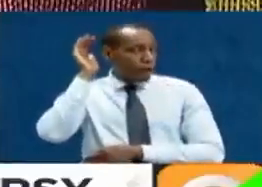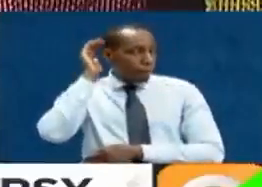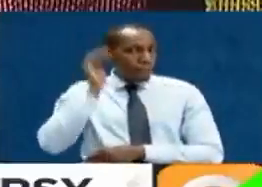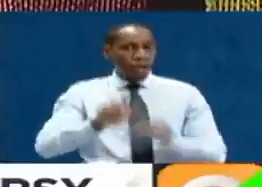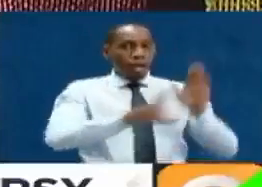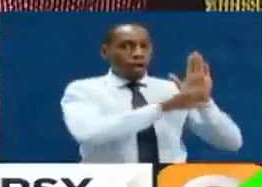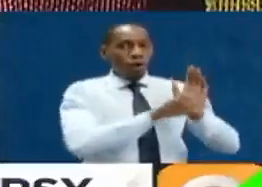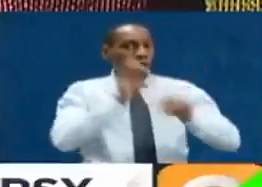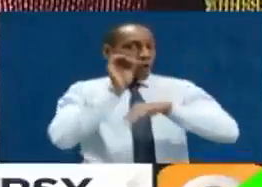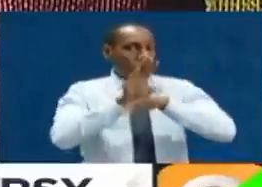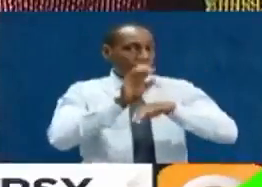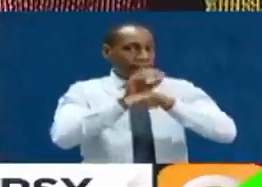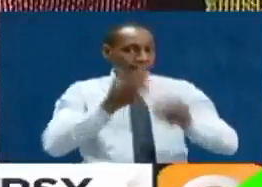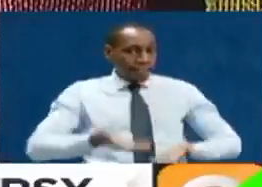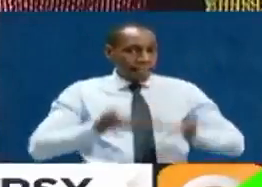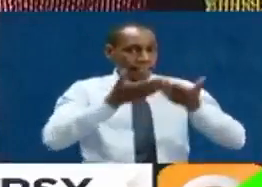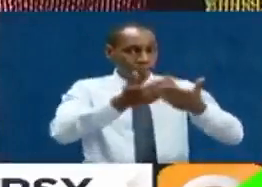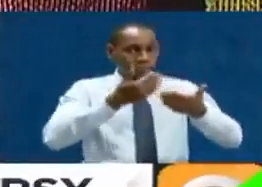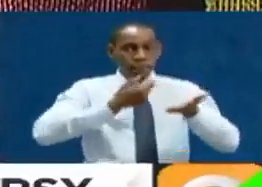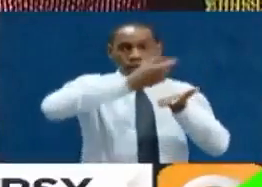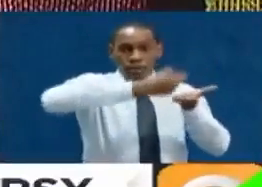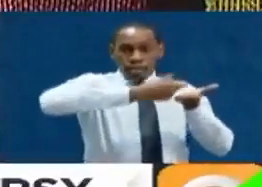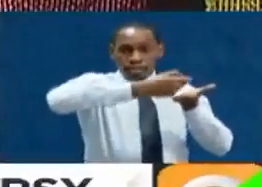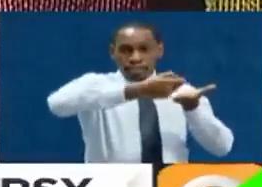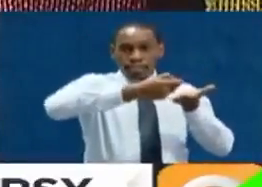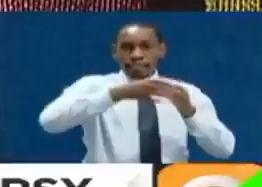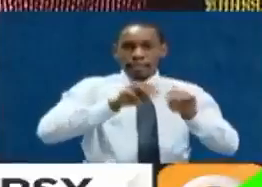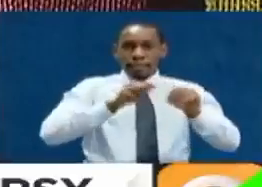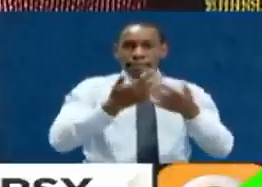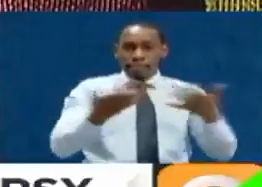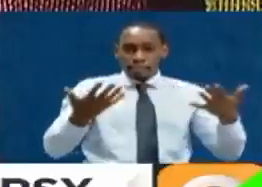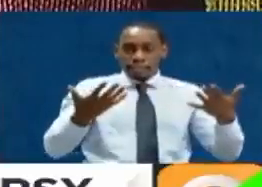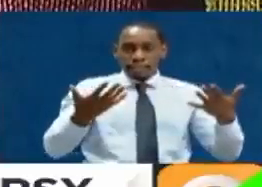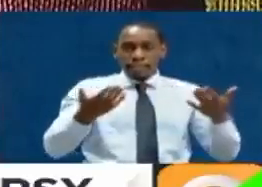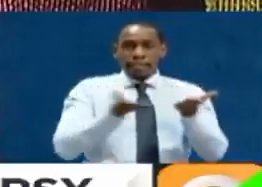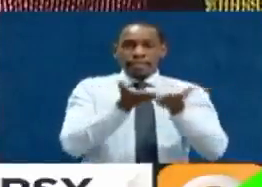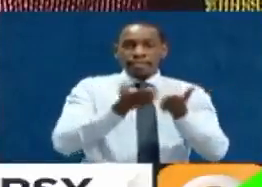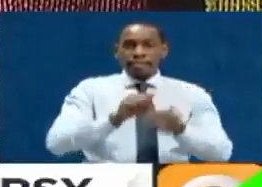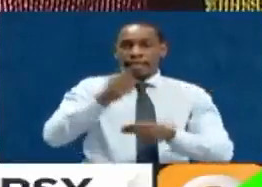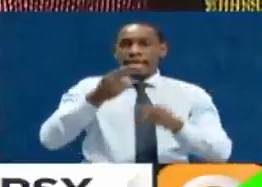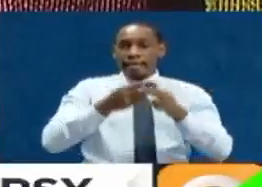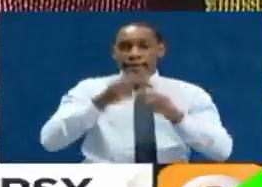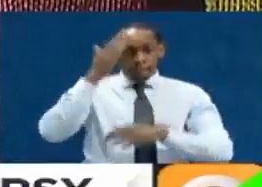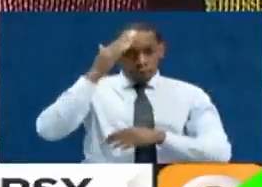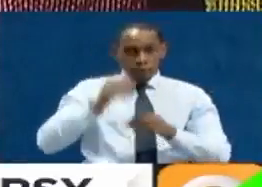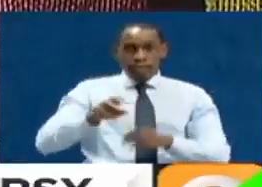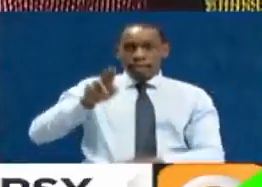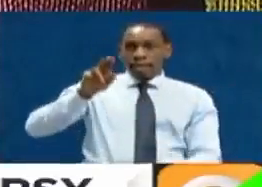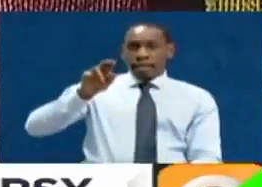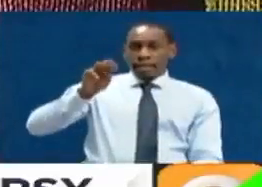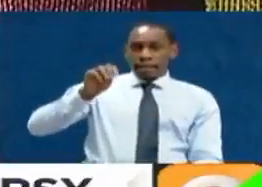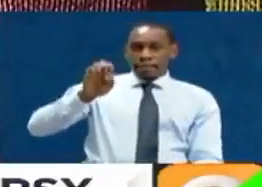to the legal advice he gave prior to the signing of the Managed Equipment Service, popularly known as